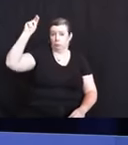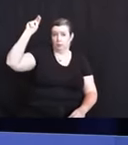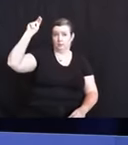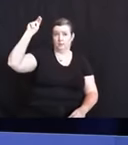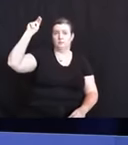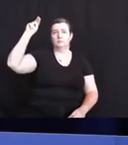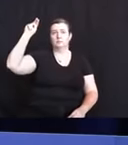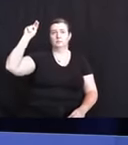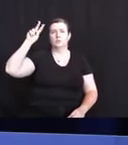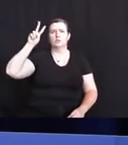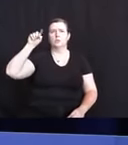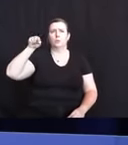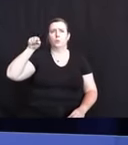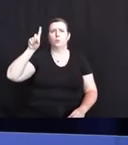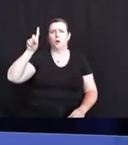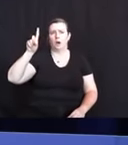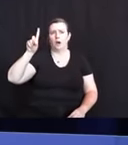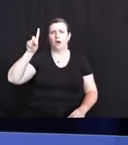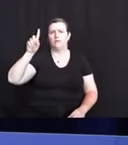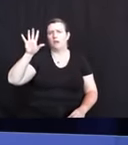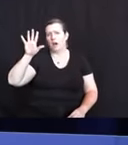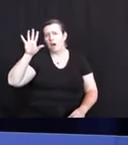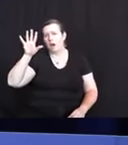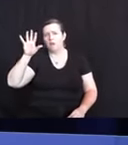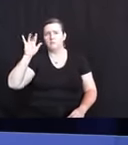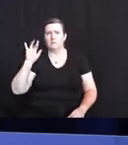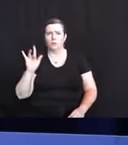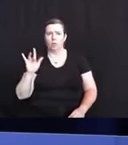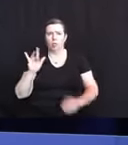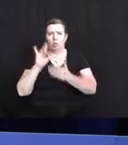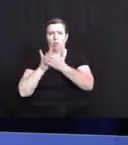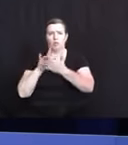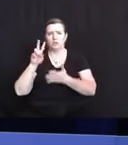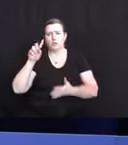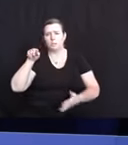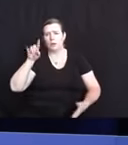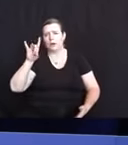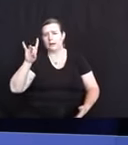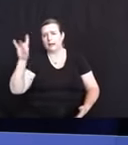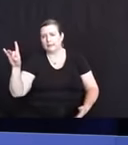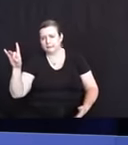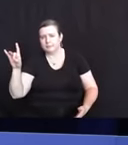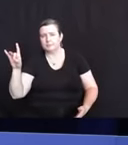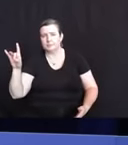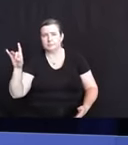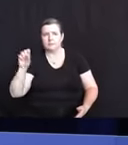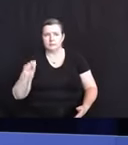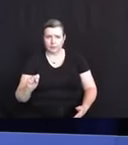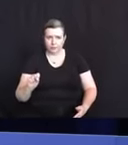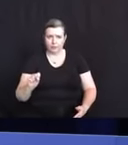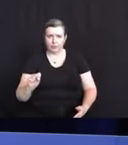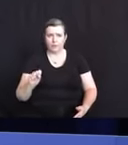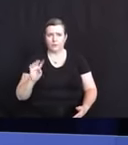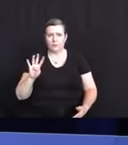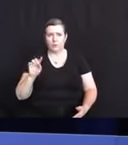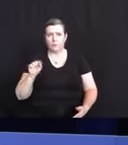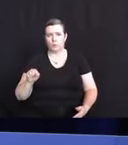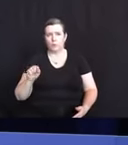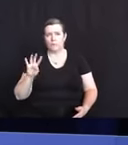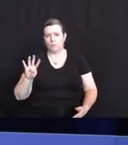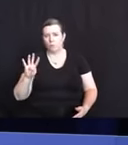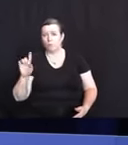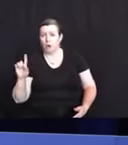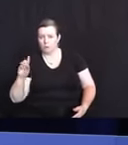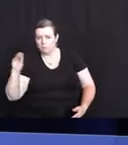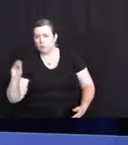reporting 2.15%, central 2.88%, and the southern part of the state 4.41%. That concludes